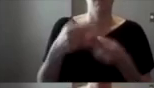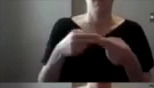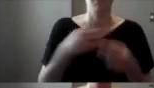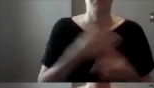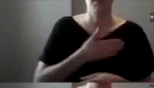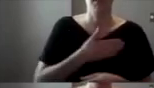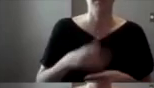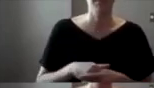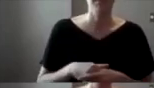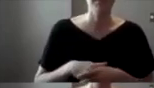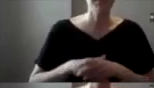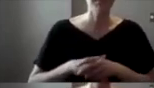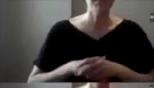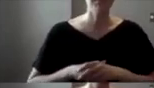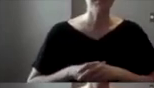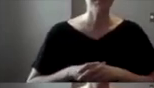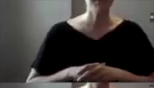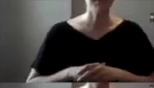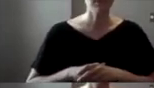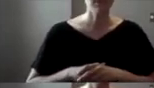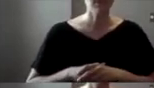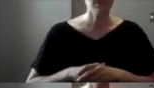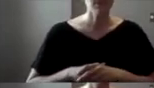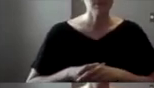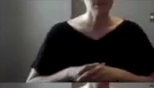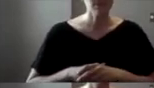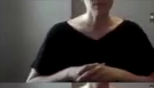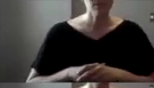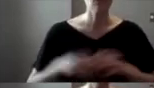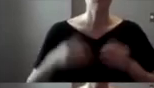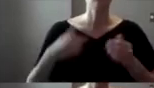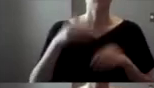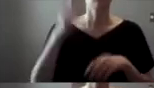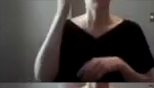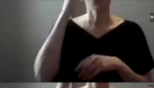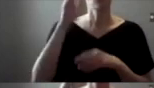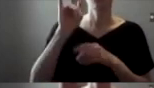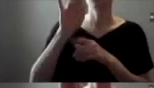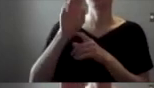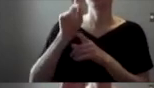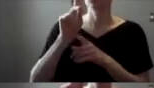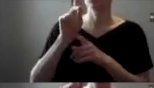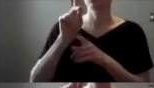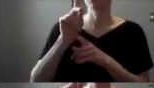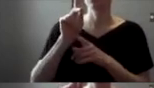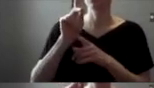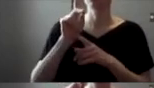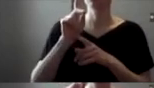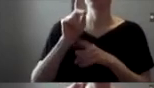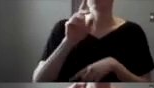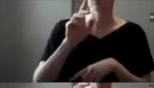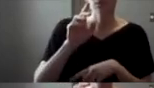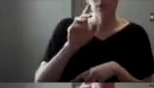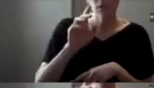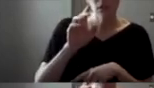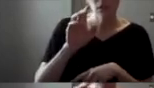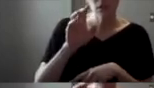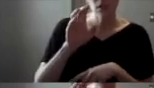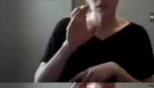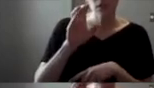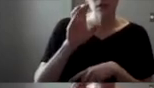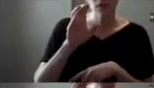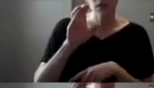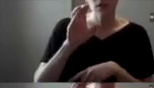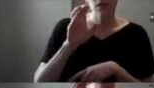IUD use is the commonest used method, in these countries it's actually among the least used methods of